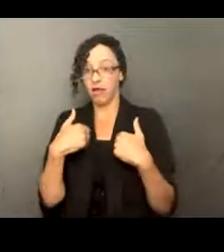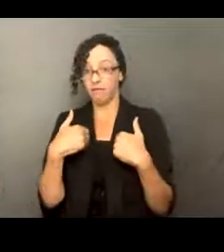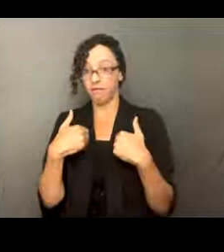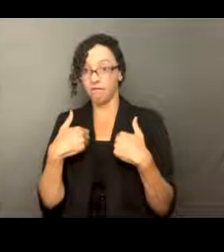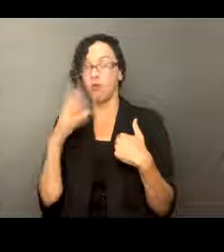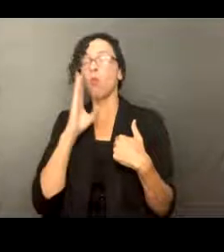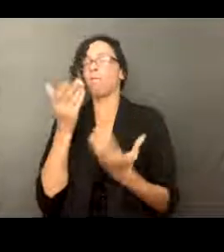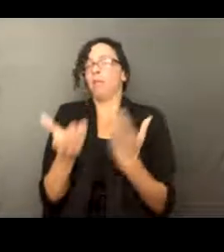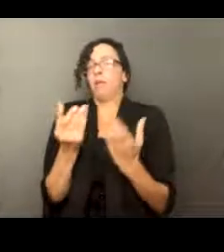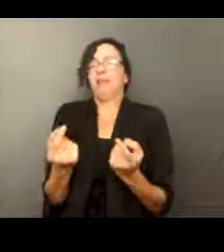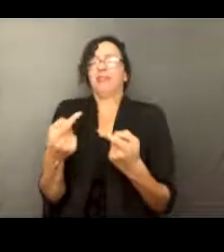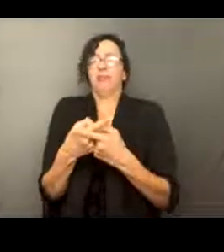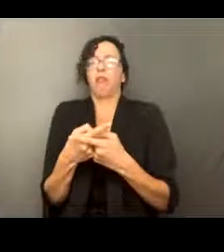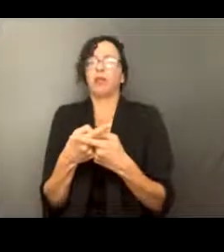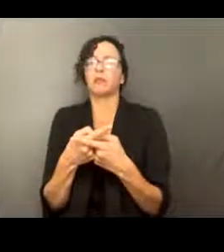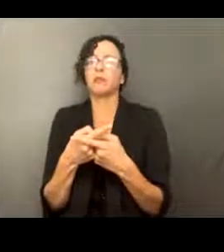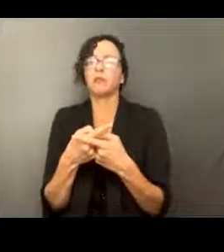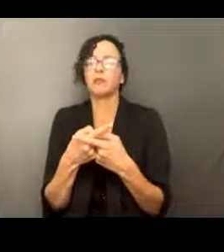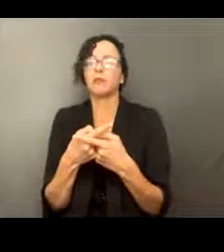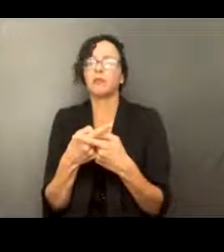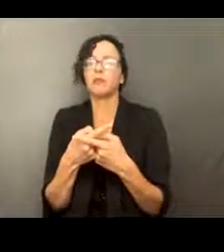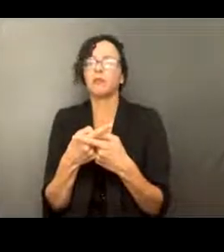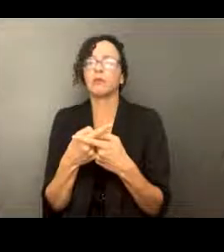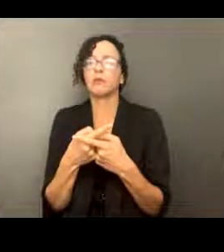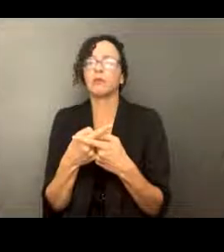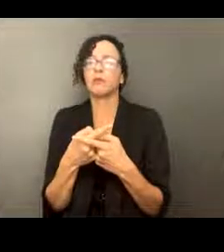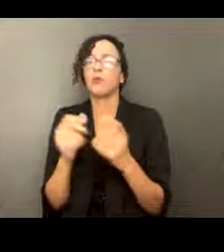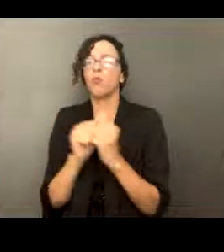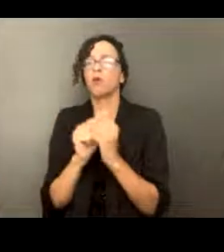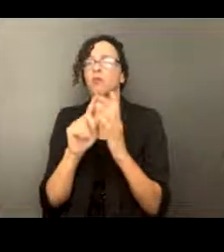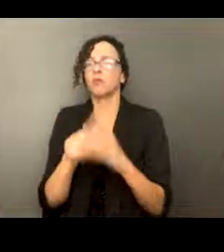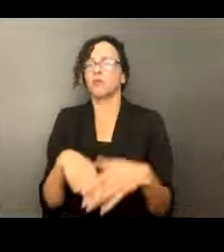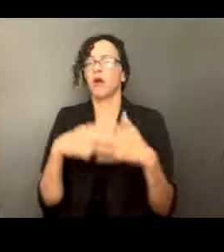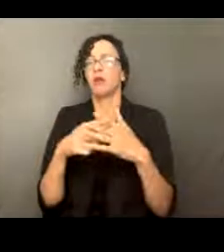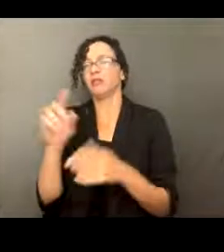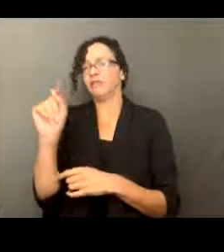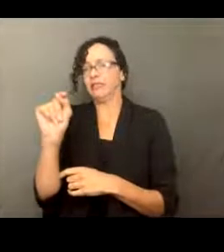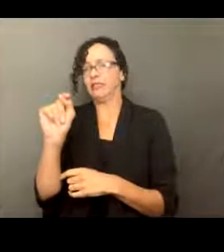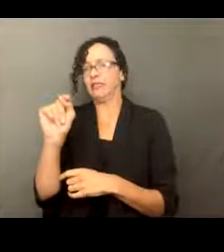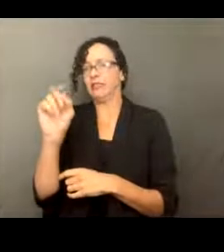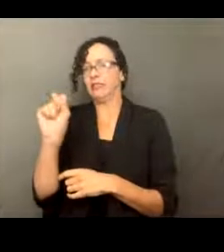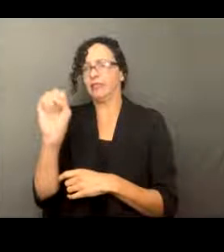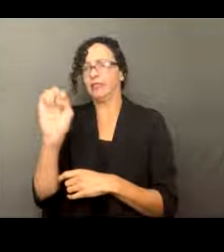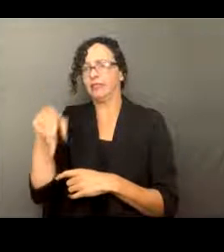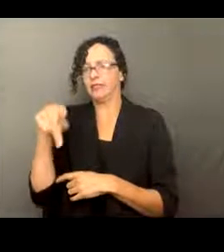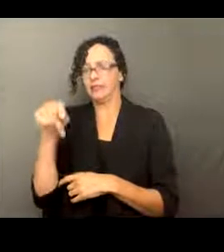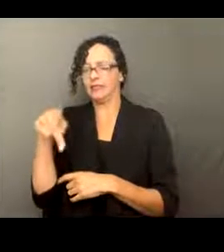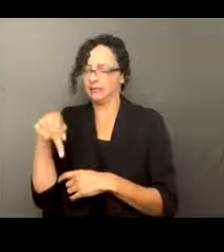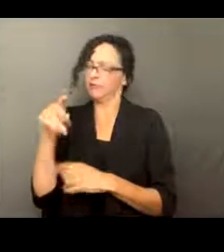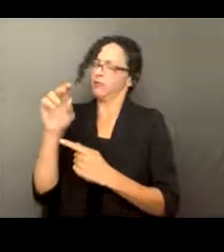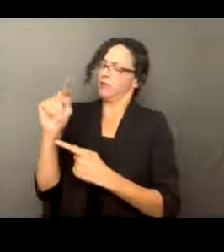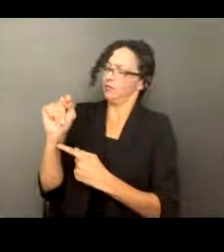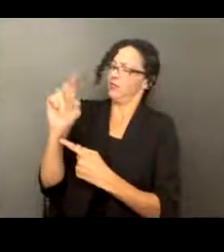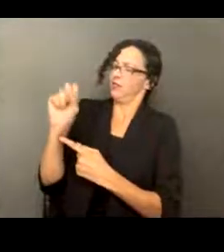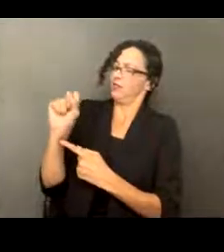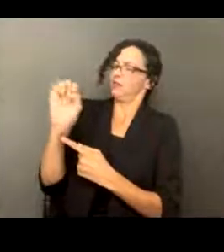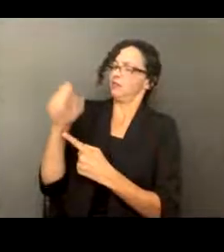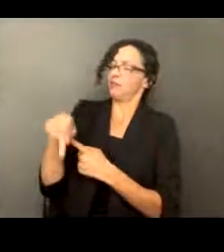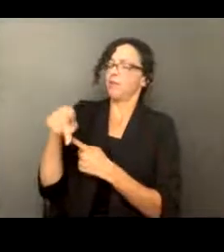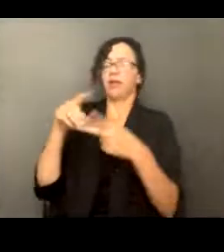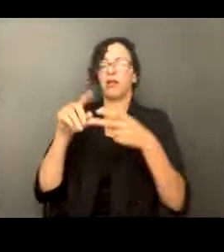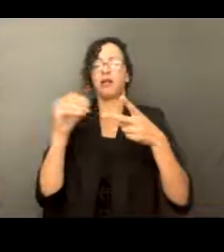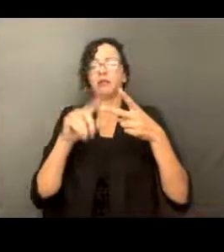conflict with the rollout of TCEP and CRISI, which is an FRA grant program.